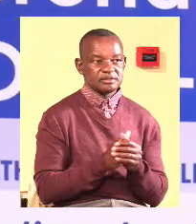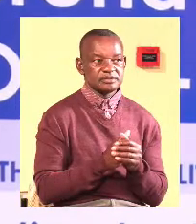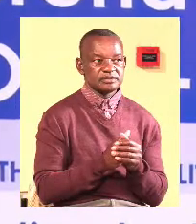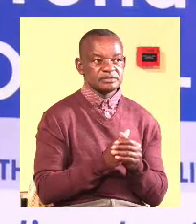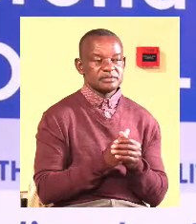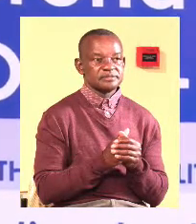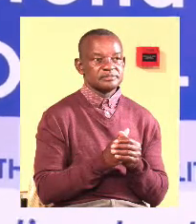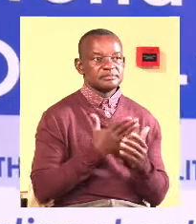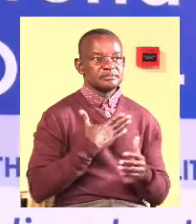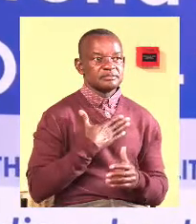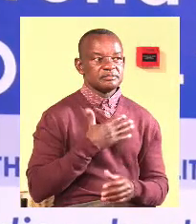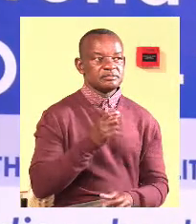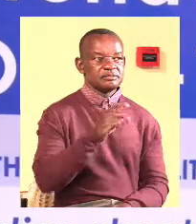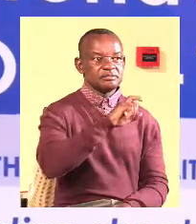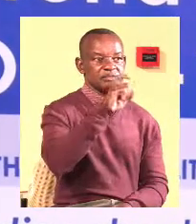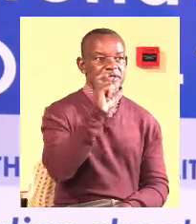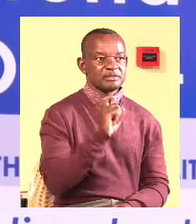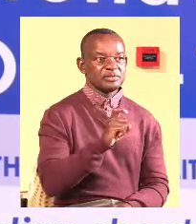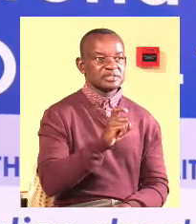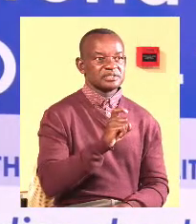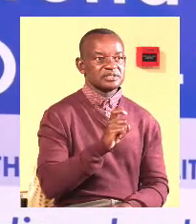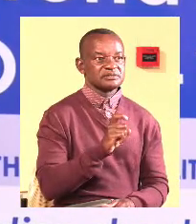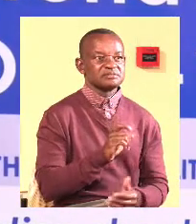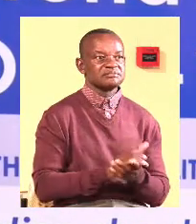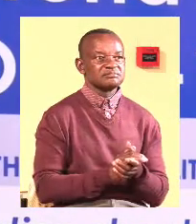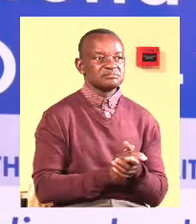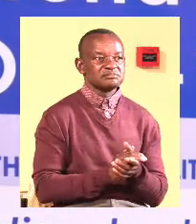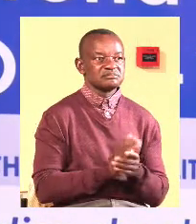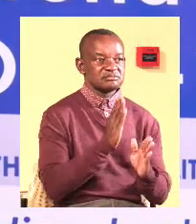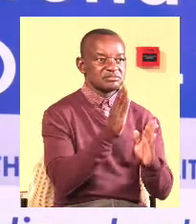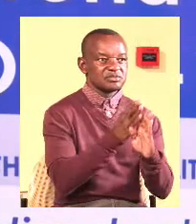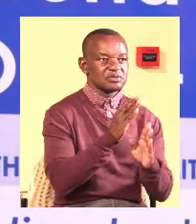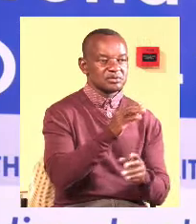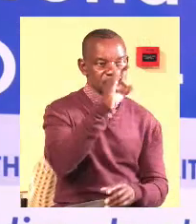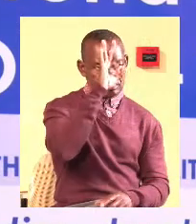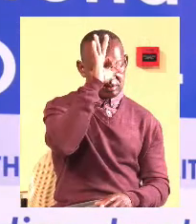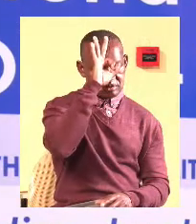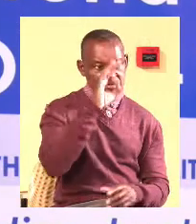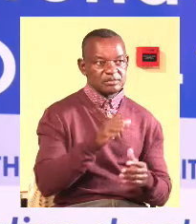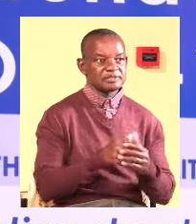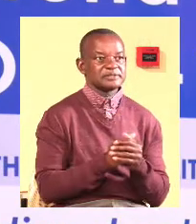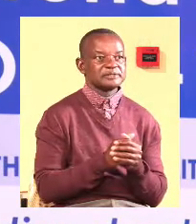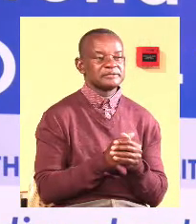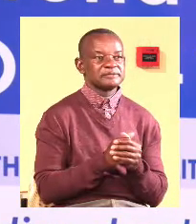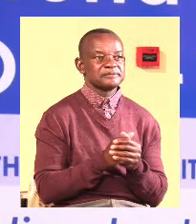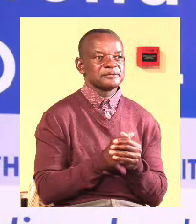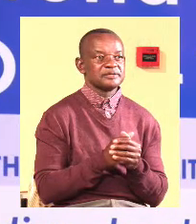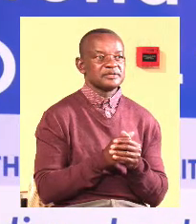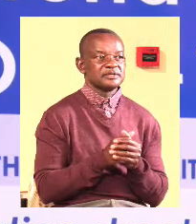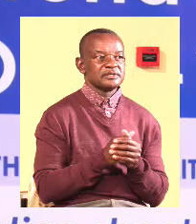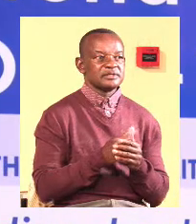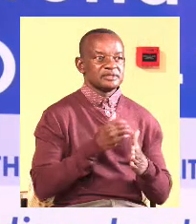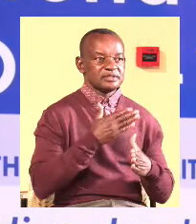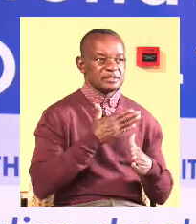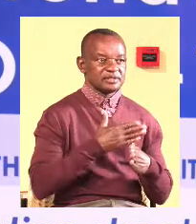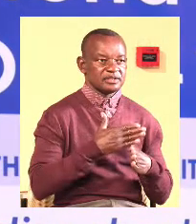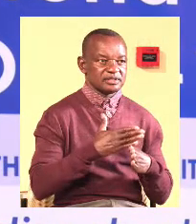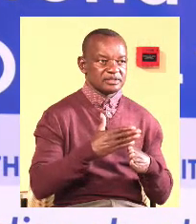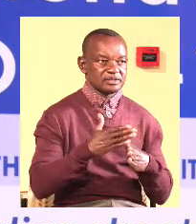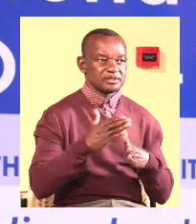Sergeant. Sergeant, there's a huge occurrence of people exercising these days, jogging about, cycling,